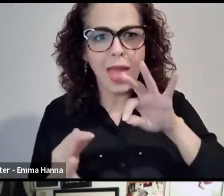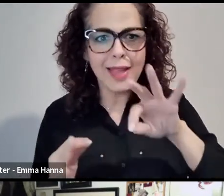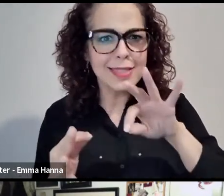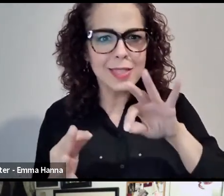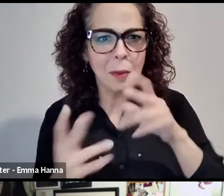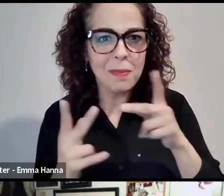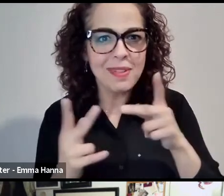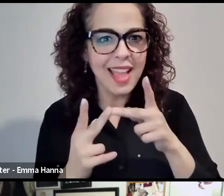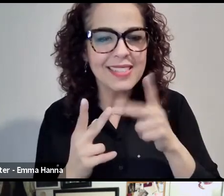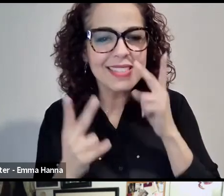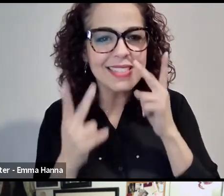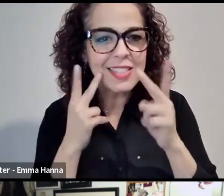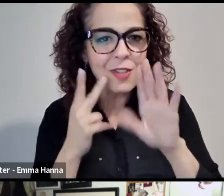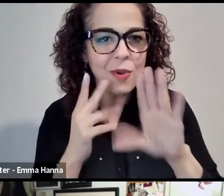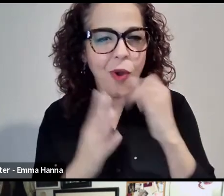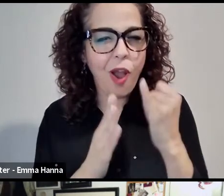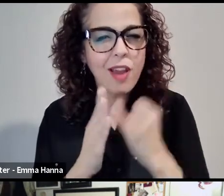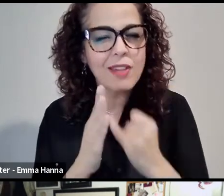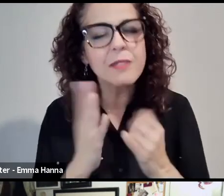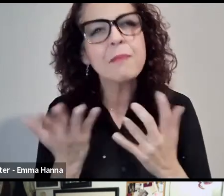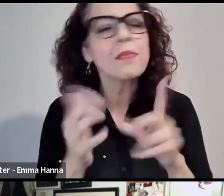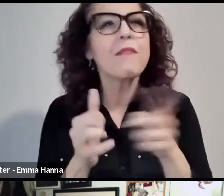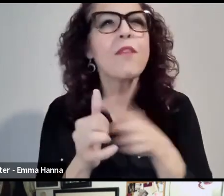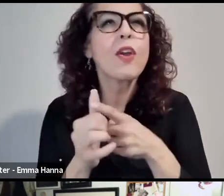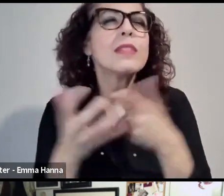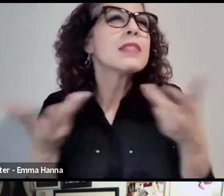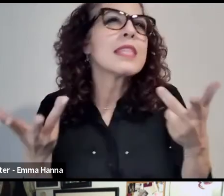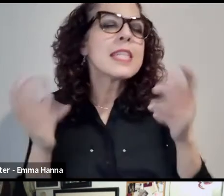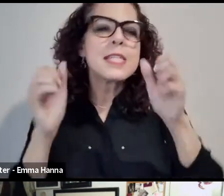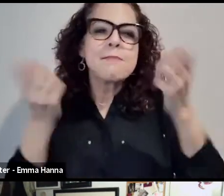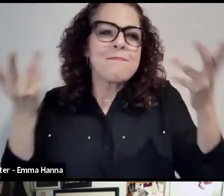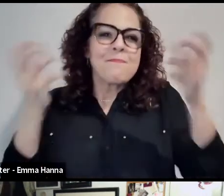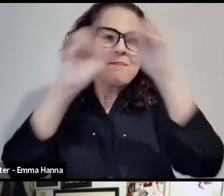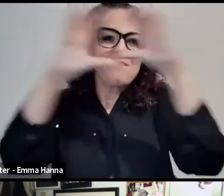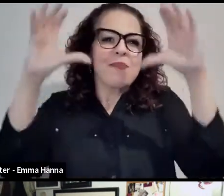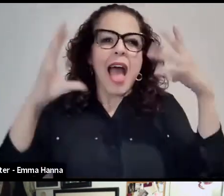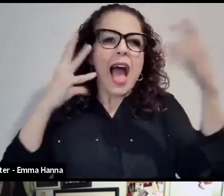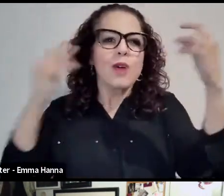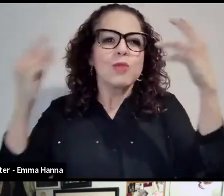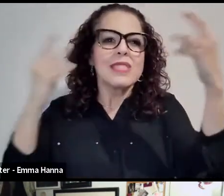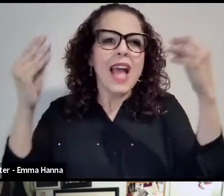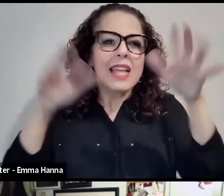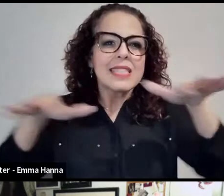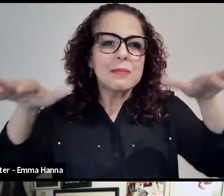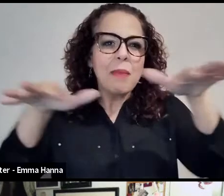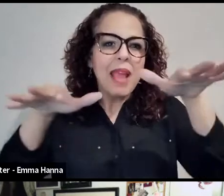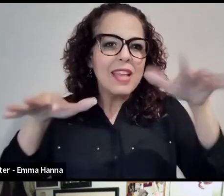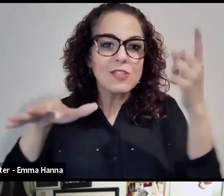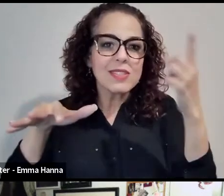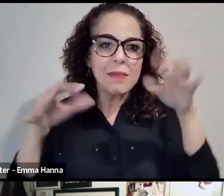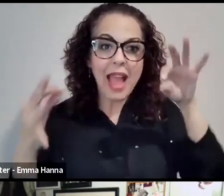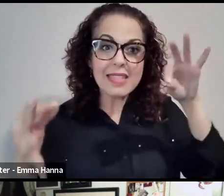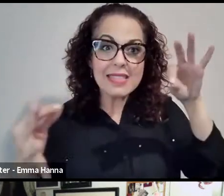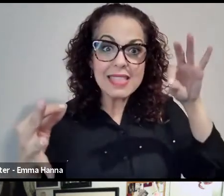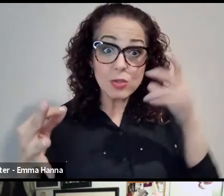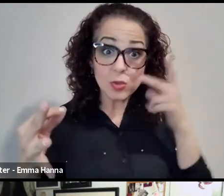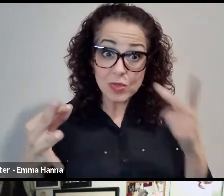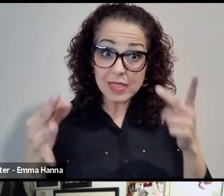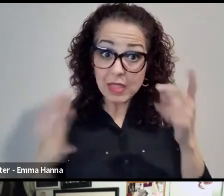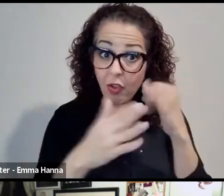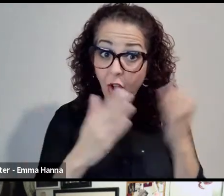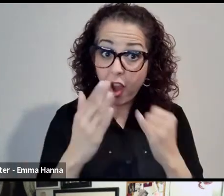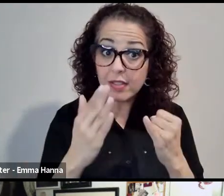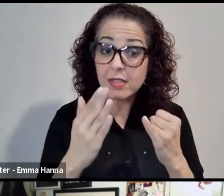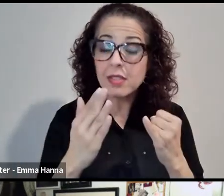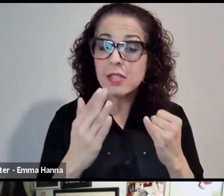your art? Like, if you were, first of all, is there a museum or even an outdoor space or an ideal space to see art for you?